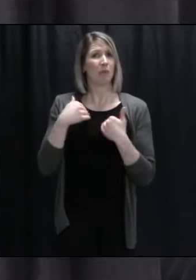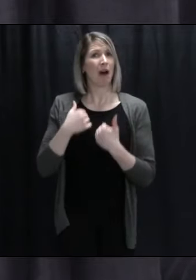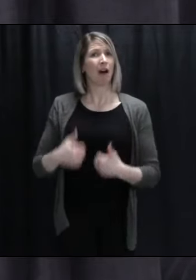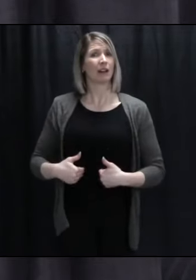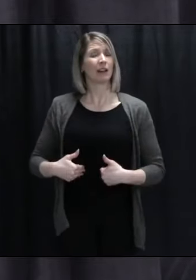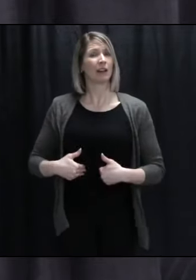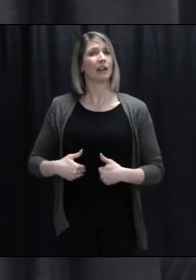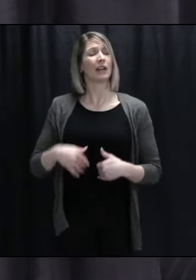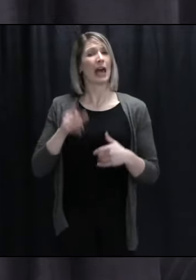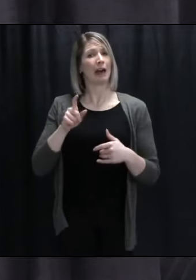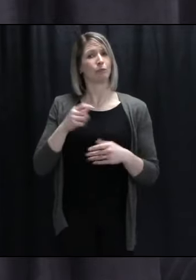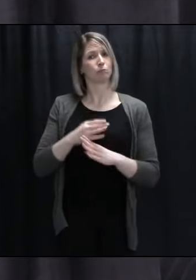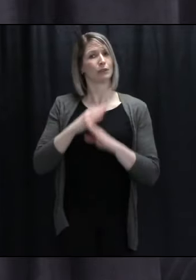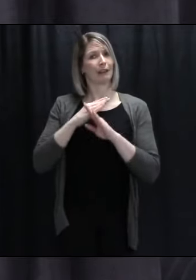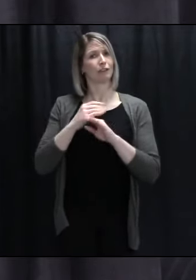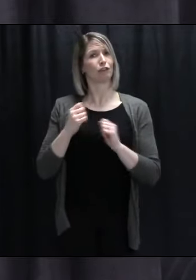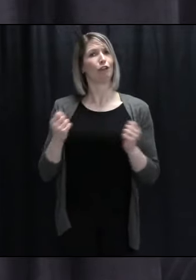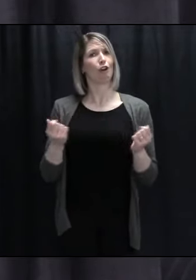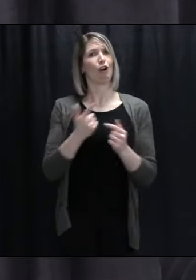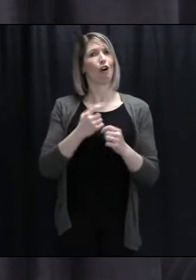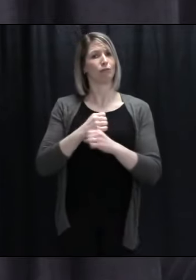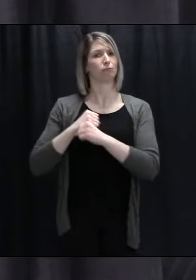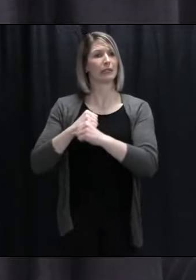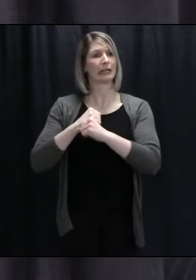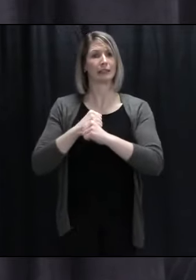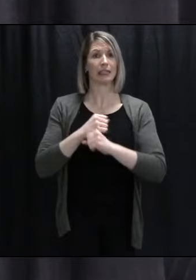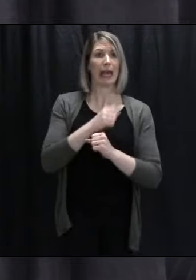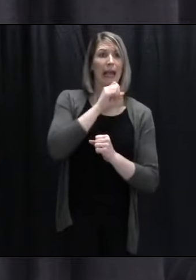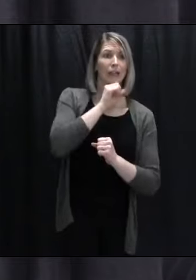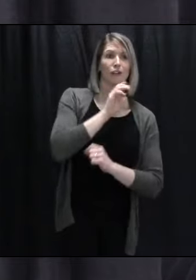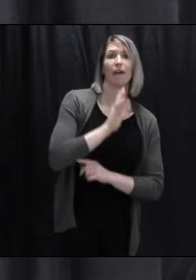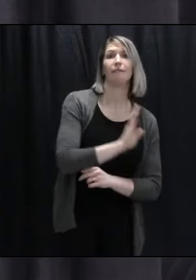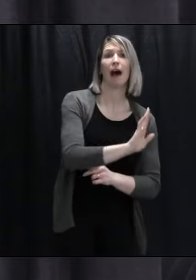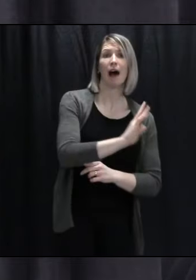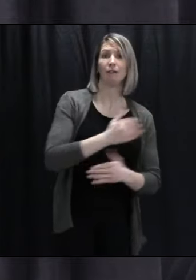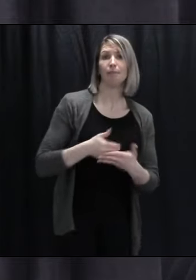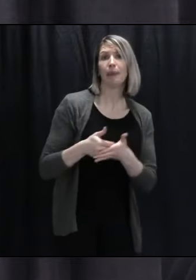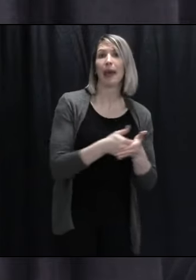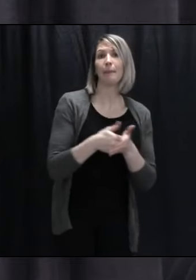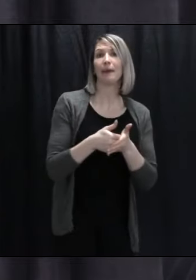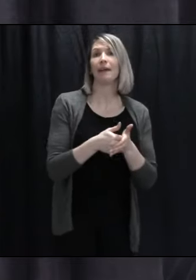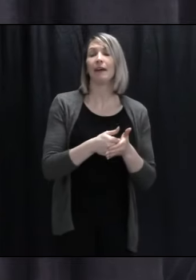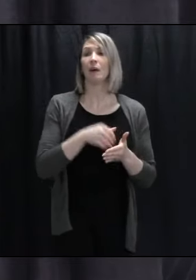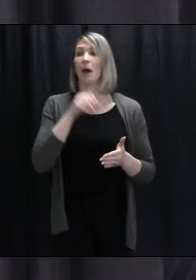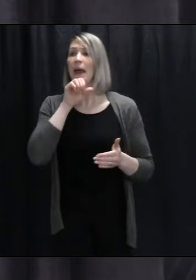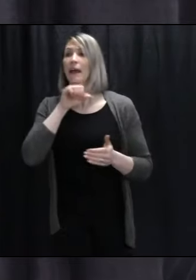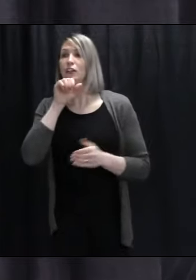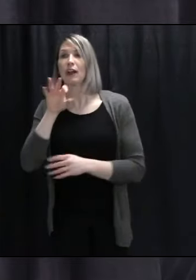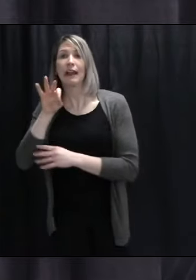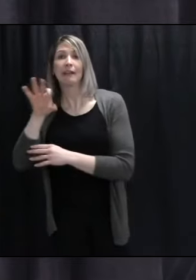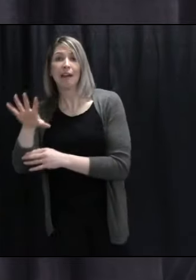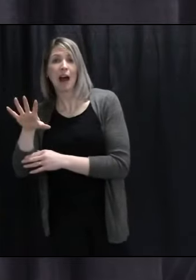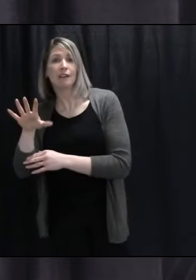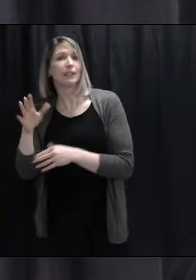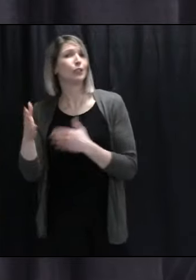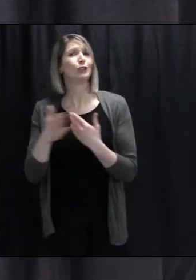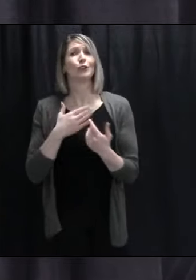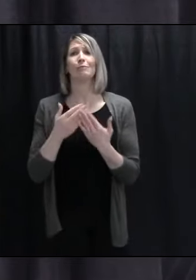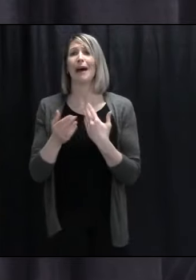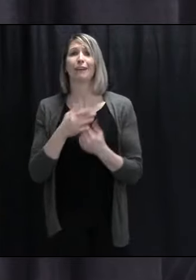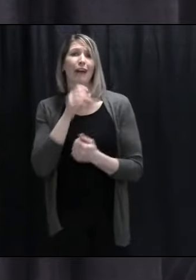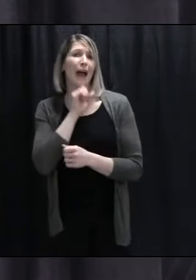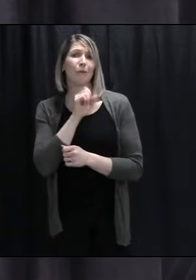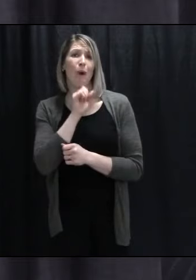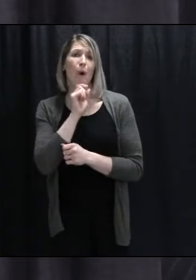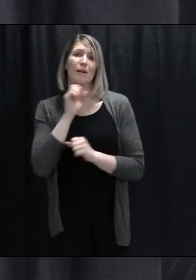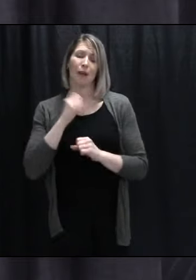must do what we can to protect them as well. So we just cannot assume that because they're 5 years old, they're not vulnerable in our society, and we must